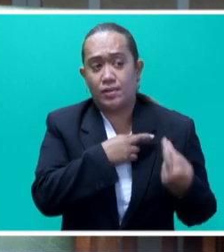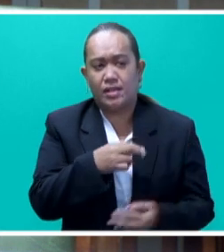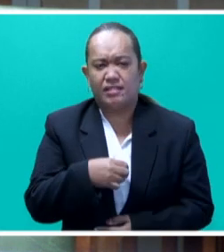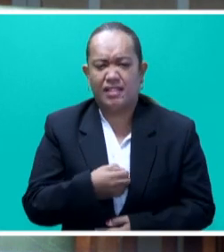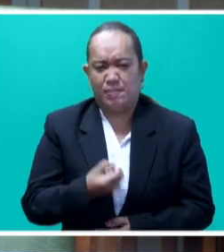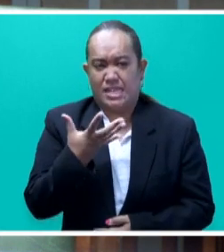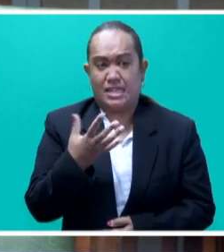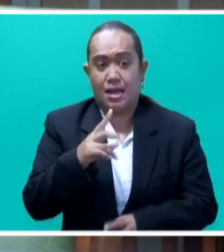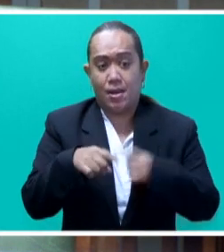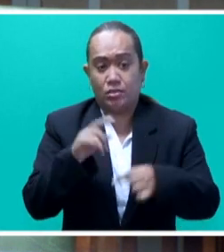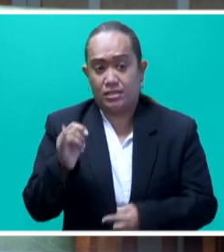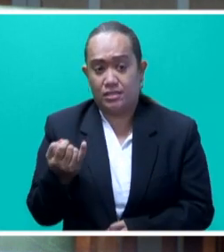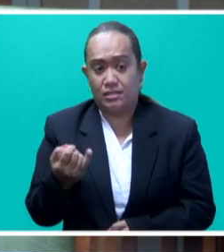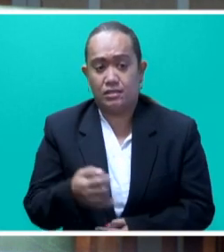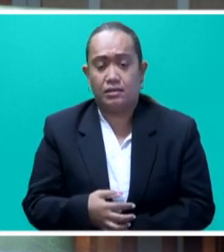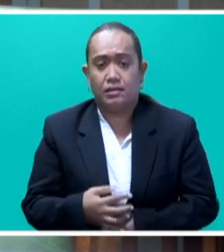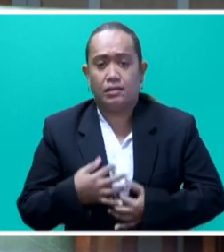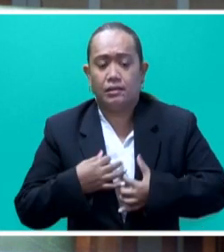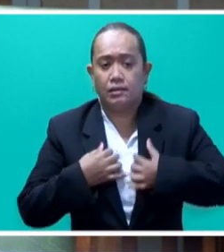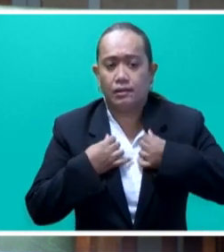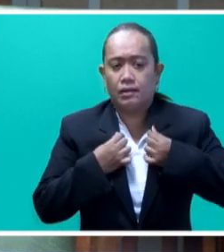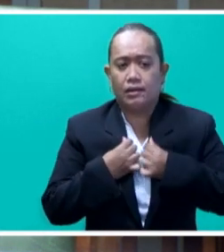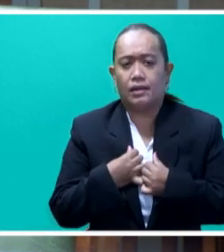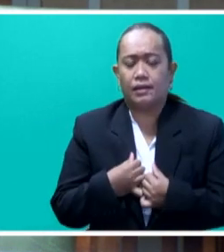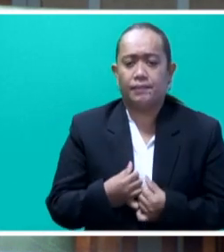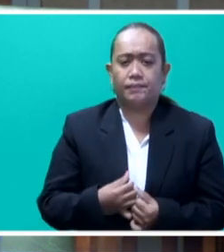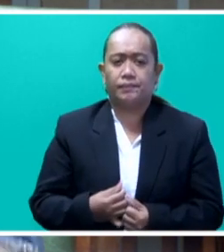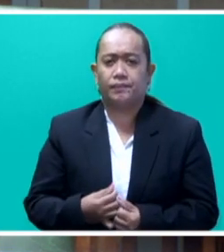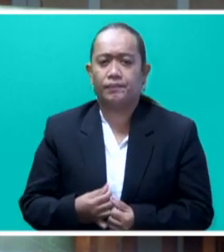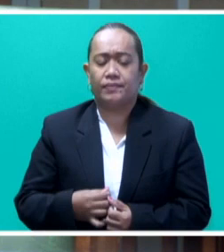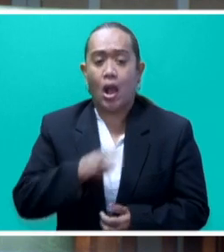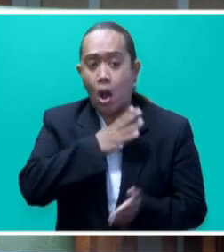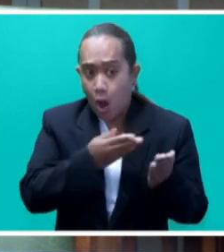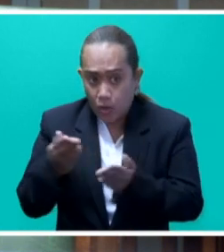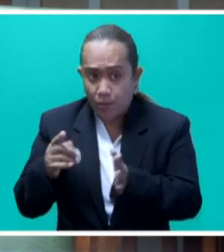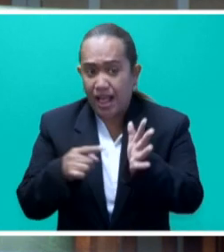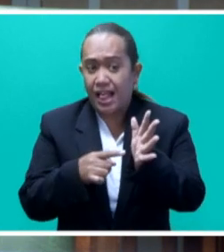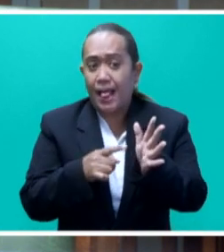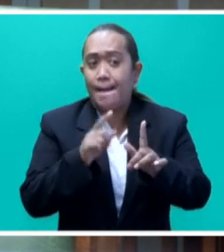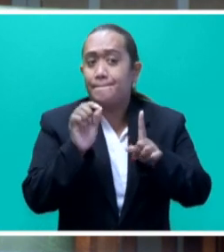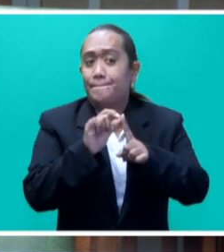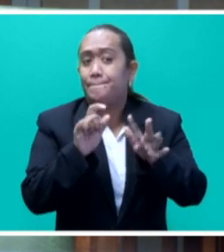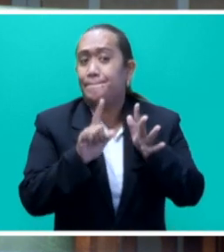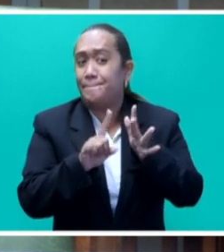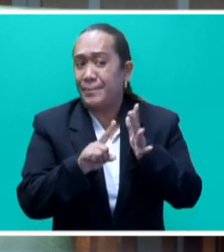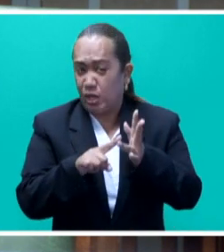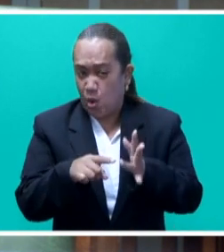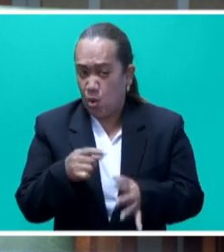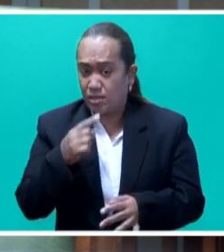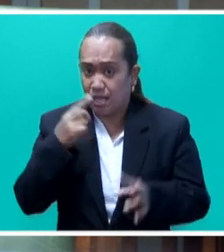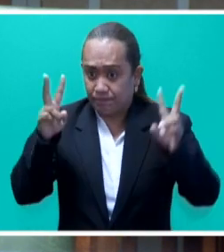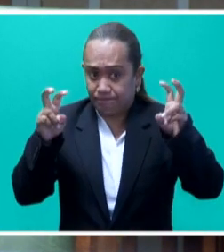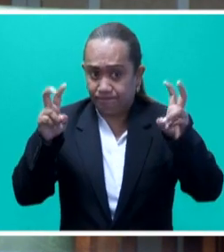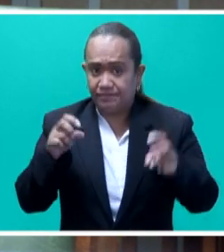it. Honorable Tikunduan Dua had mentioned that, and I quote him, government wants to manipulate a captive